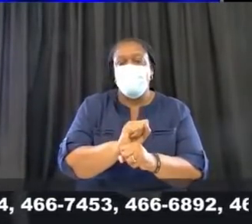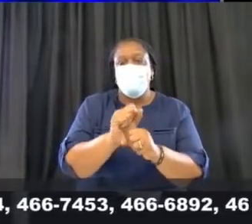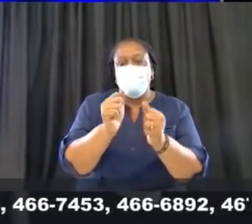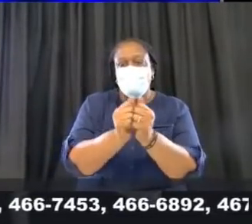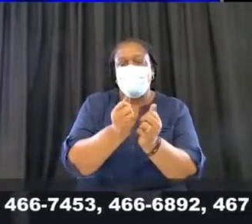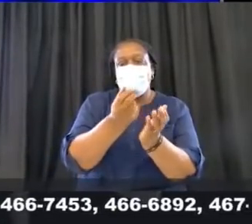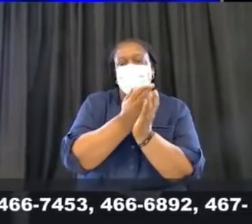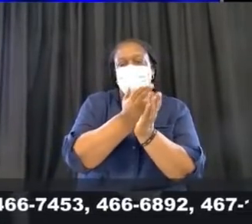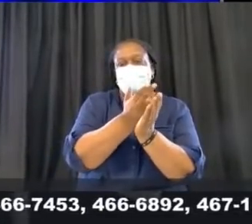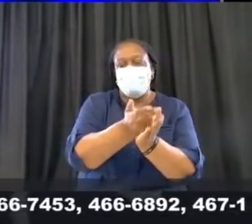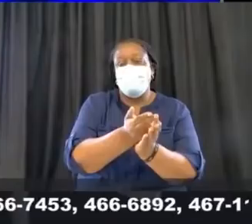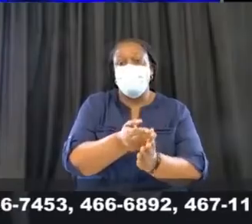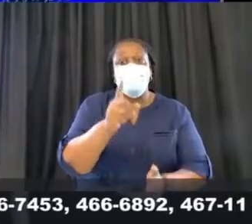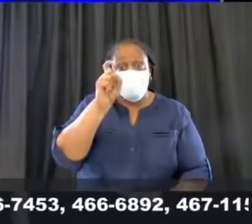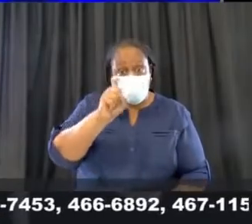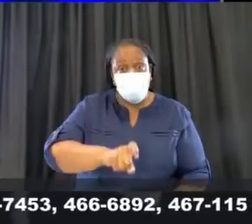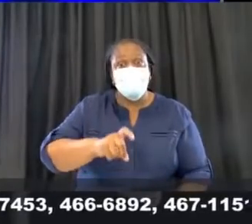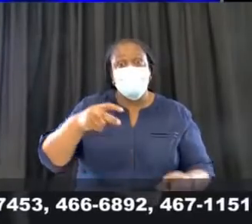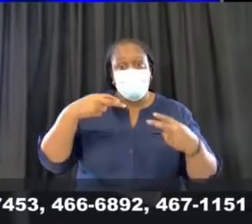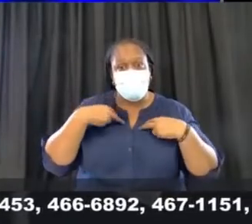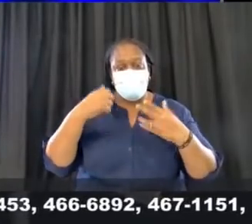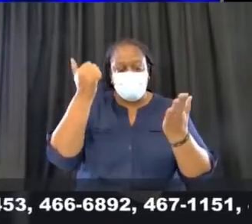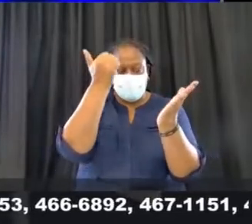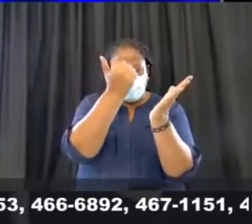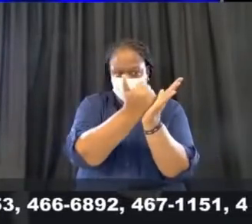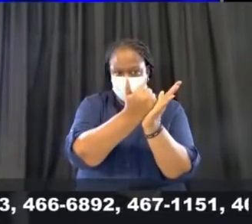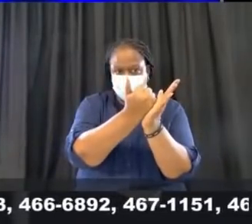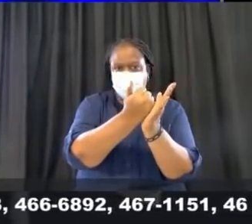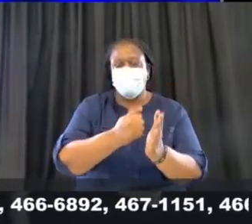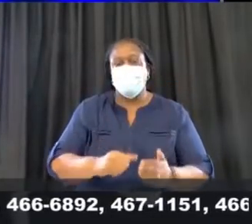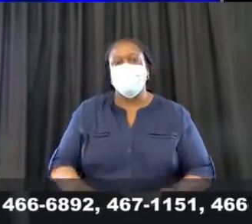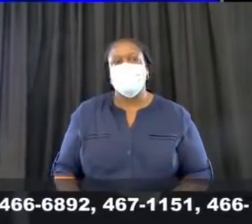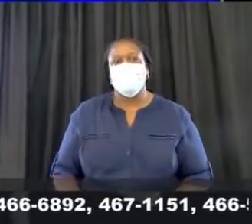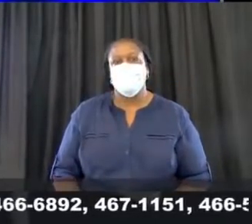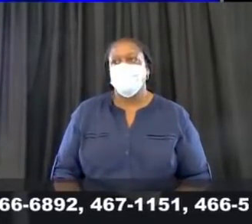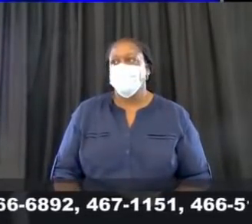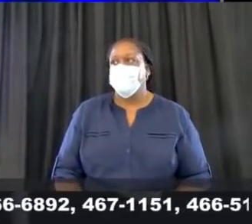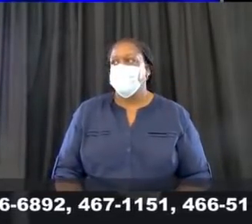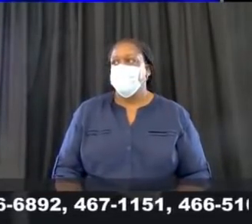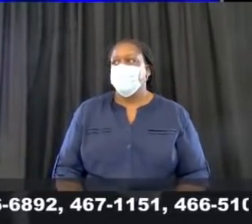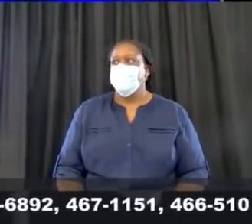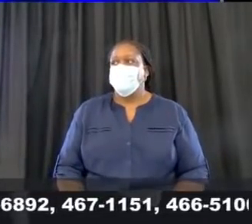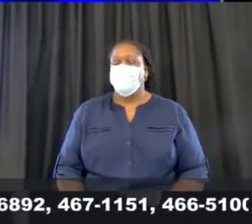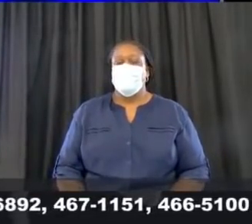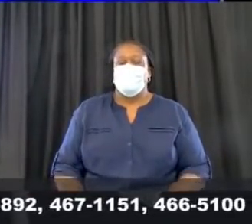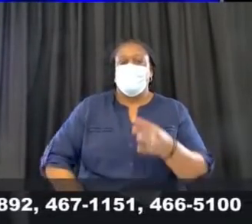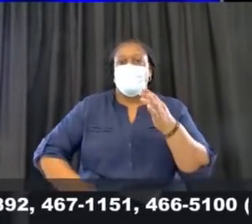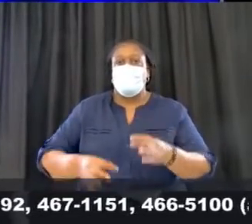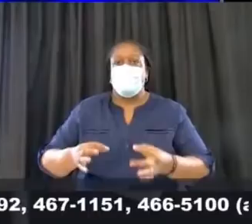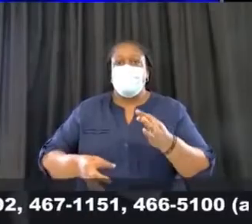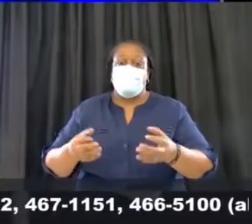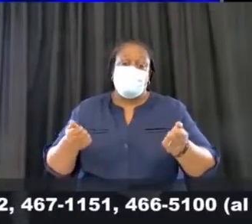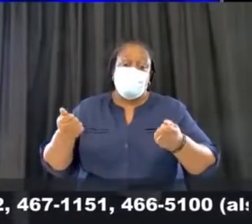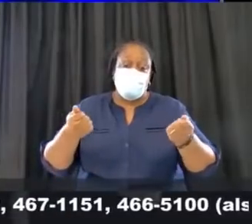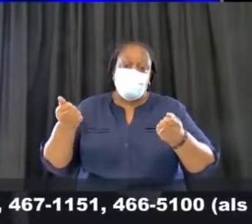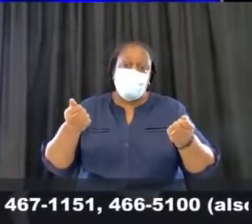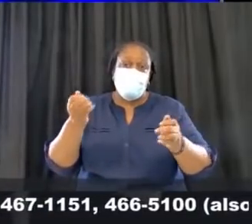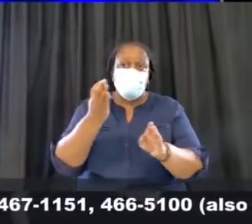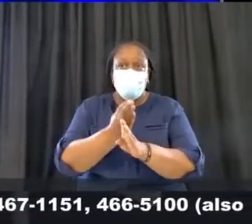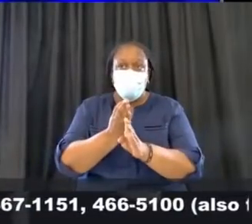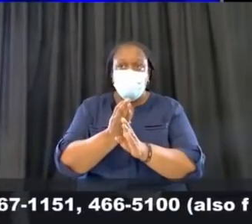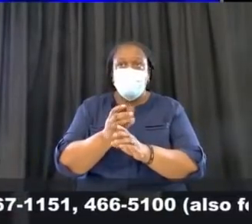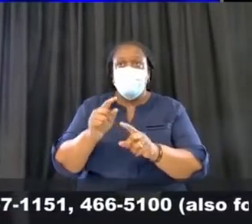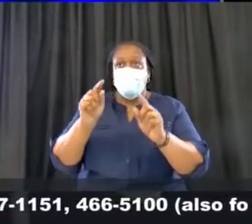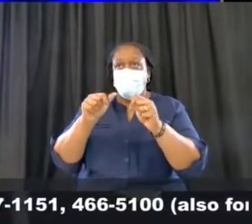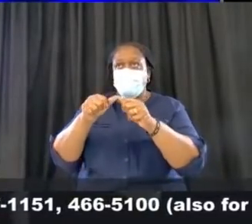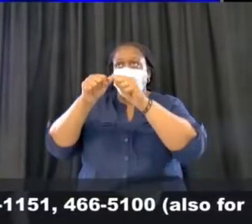you must have the travel approved seal, and it must be visible. So when the compliance team, security forces come around